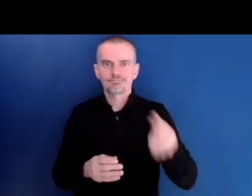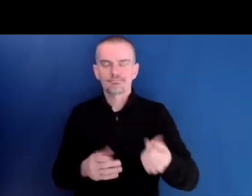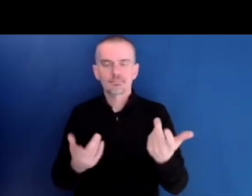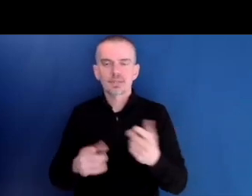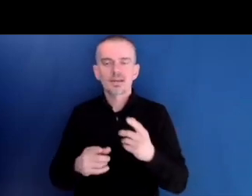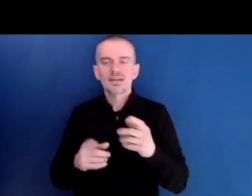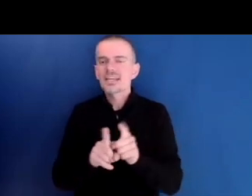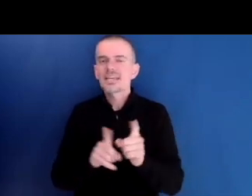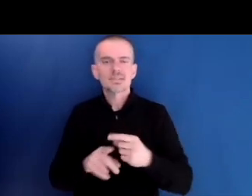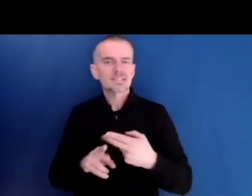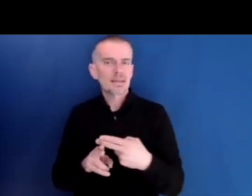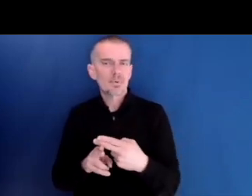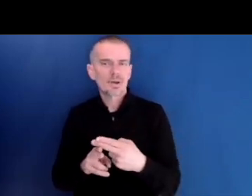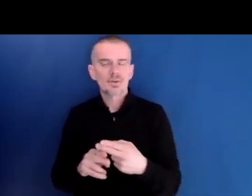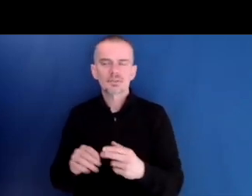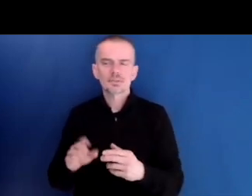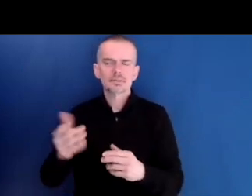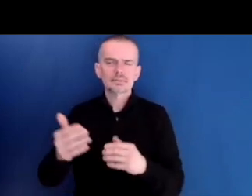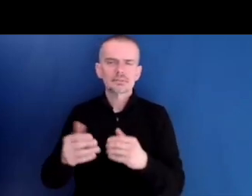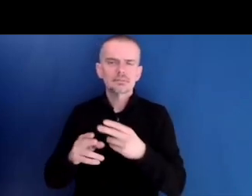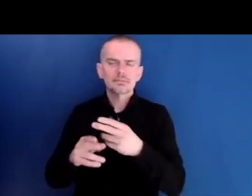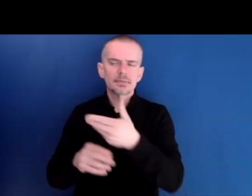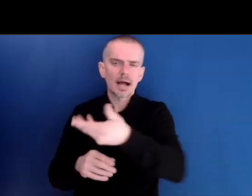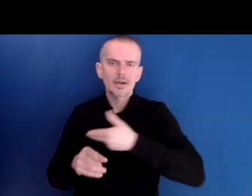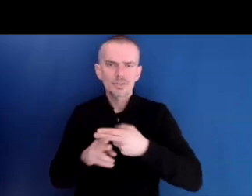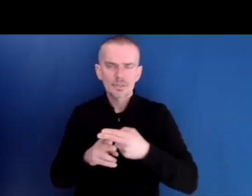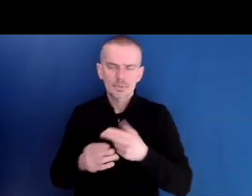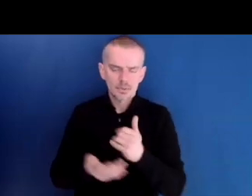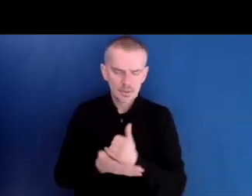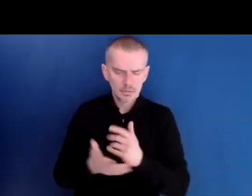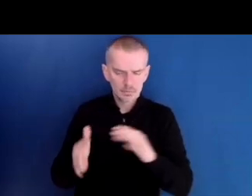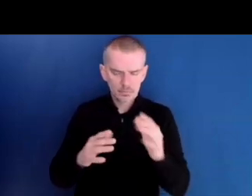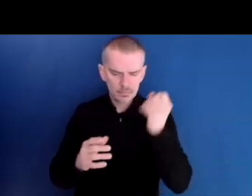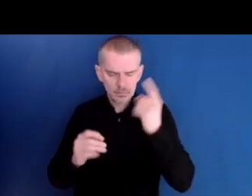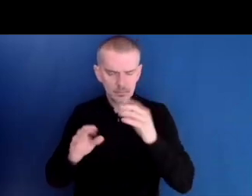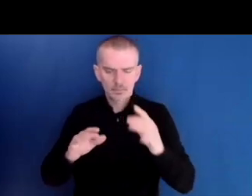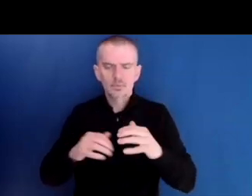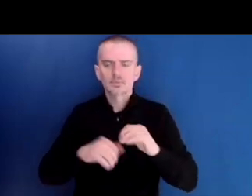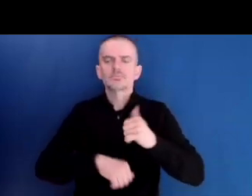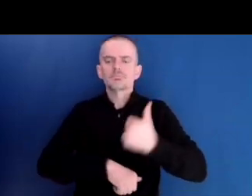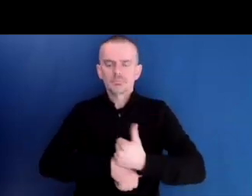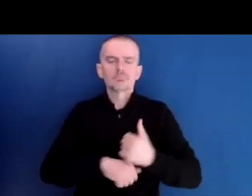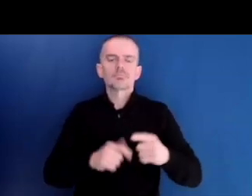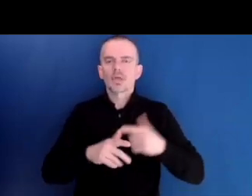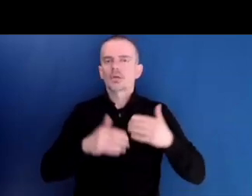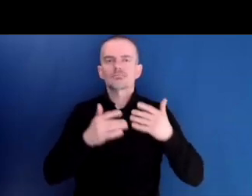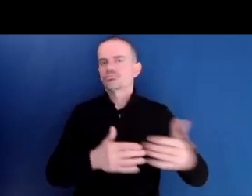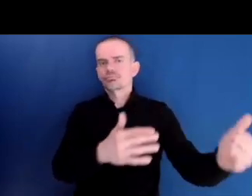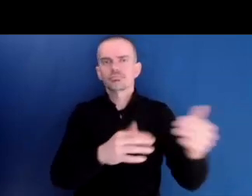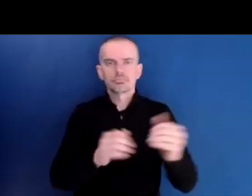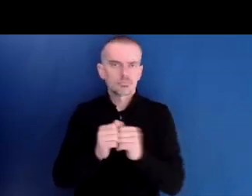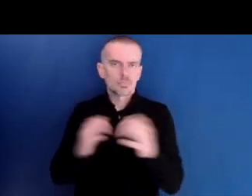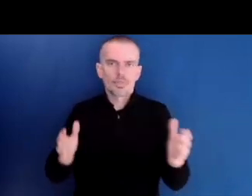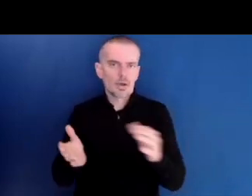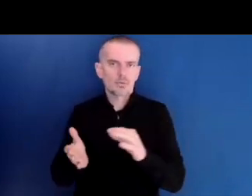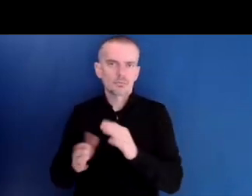temporary, some additional support to, help get you on the right path to, tracking your